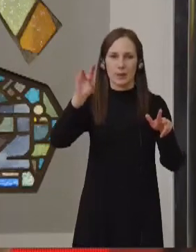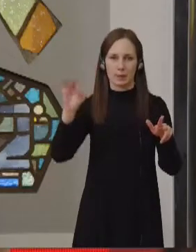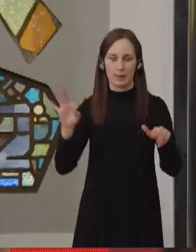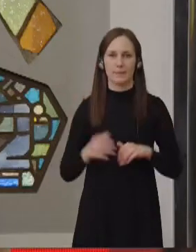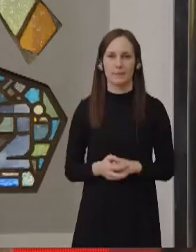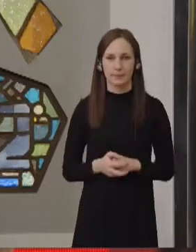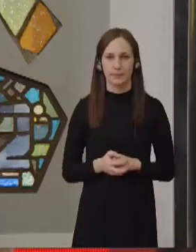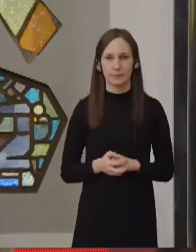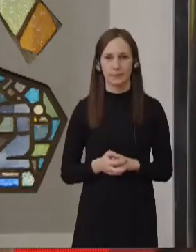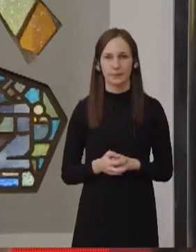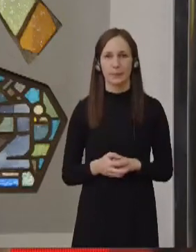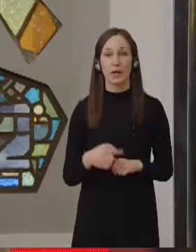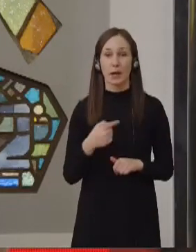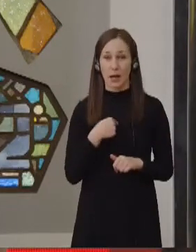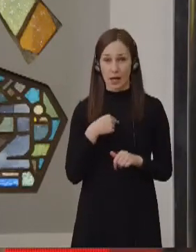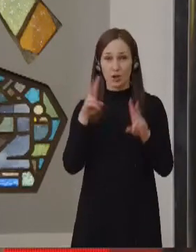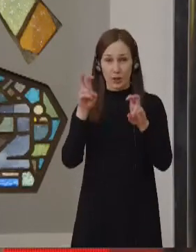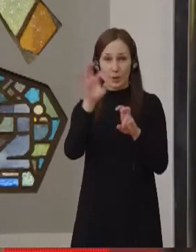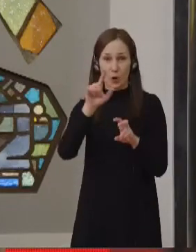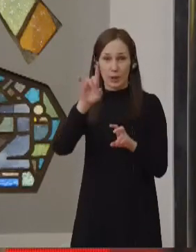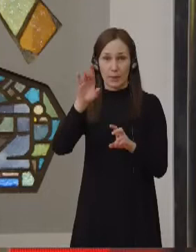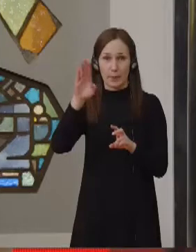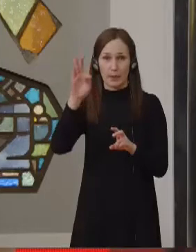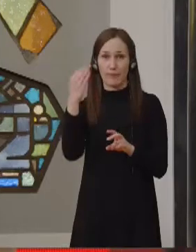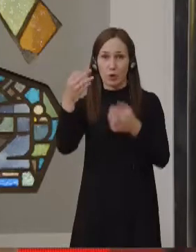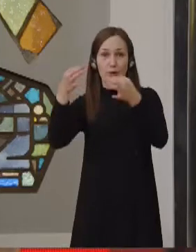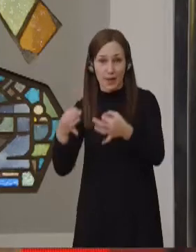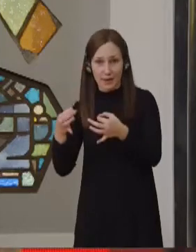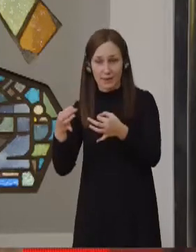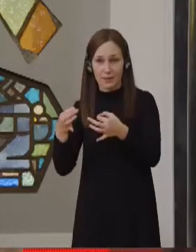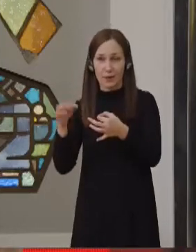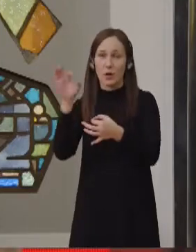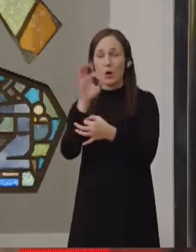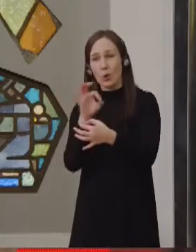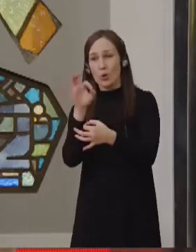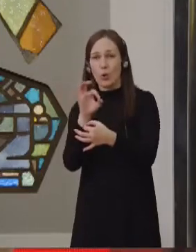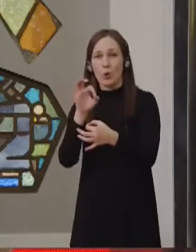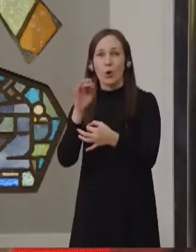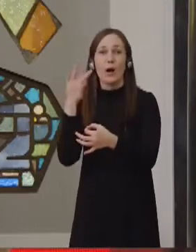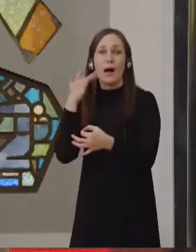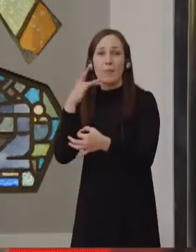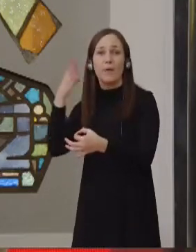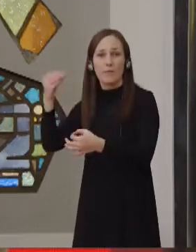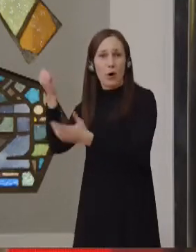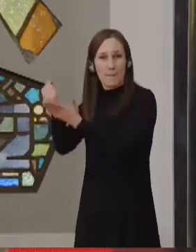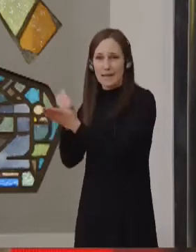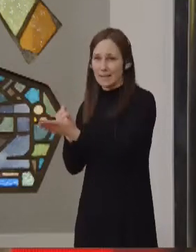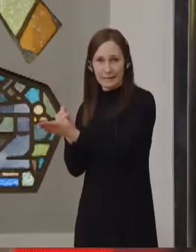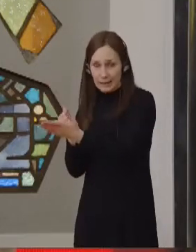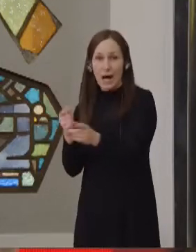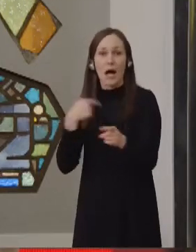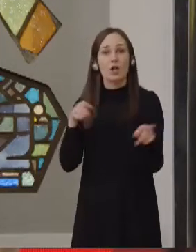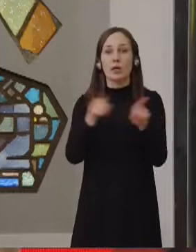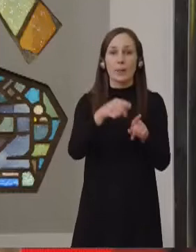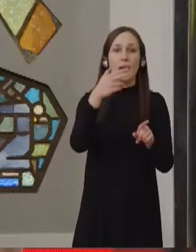just speaking as an openly gay ambassador. I'm speaking on behalf of the United States of America.